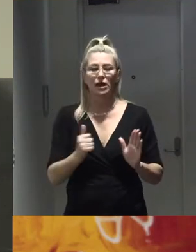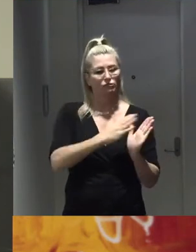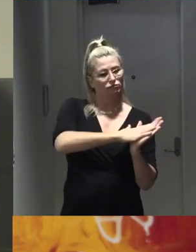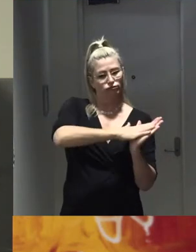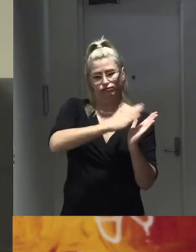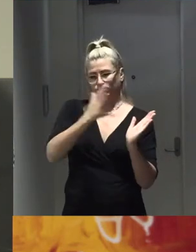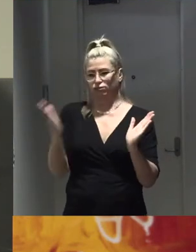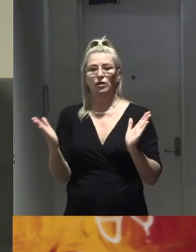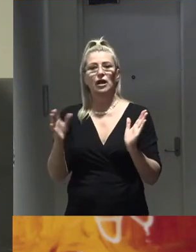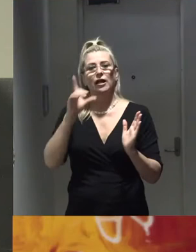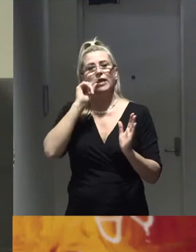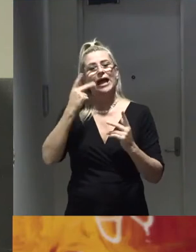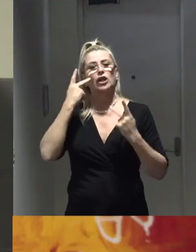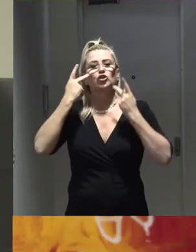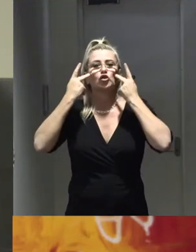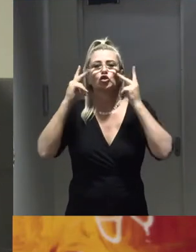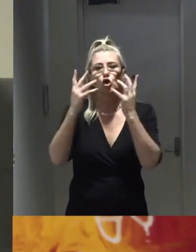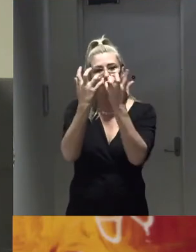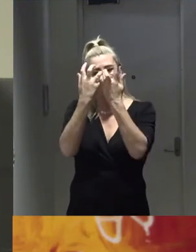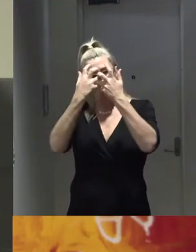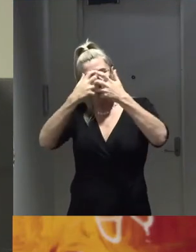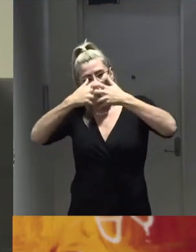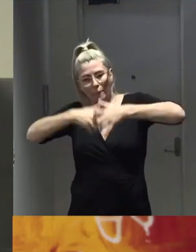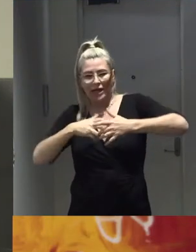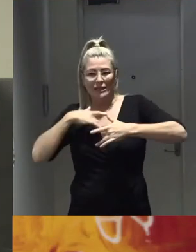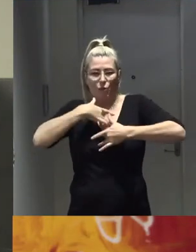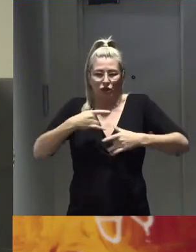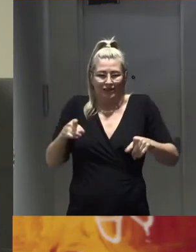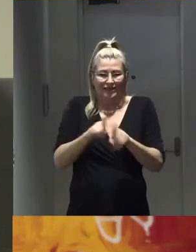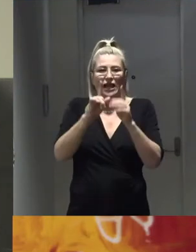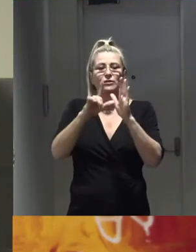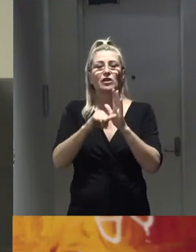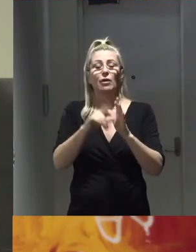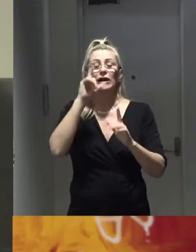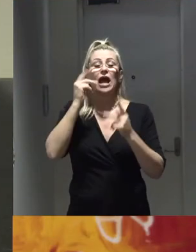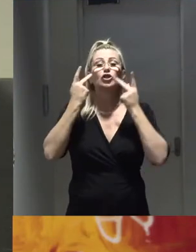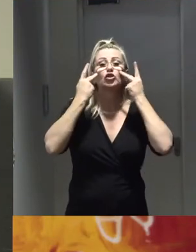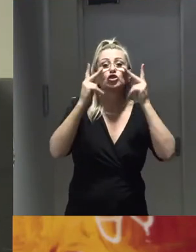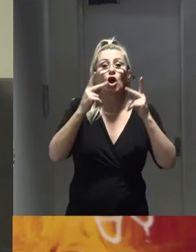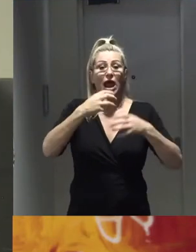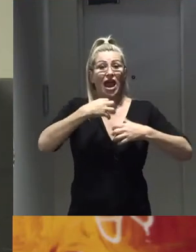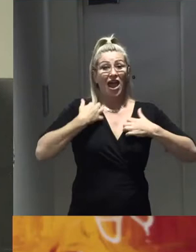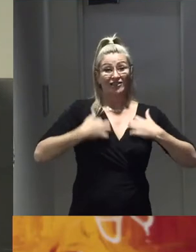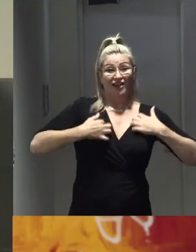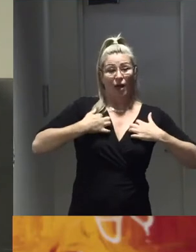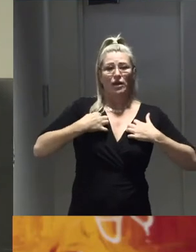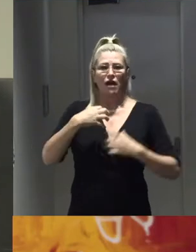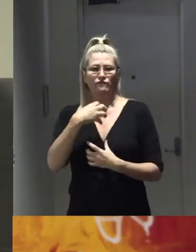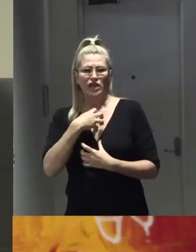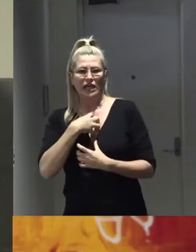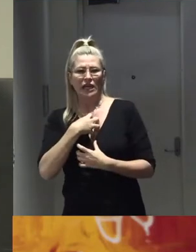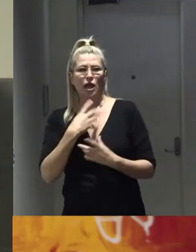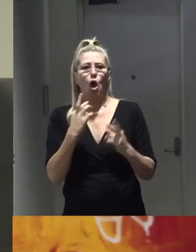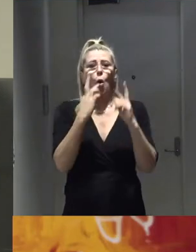a range of complex emotions simultaneously, such as excitement and fear, or hope